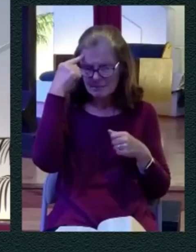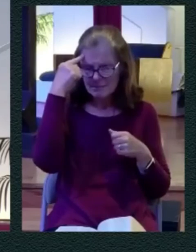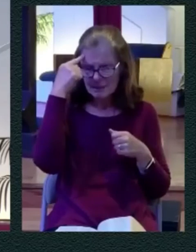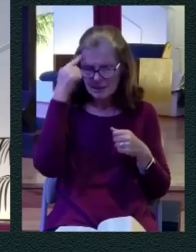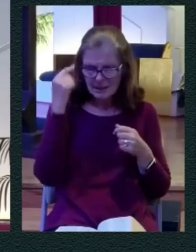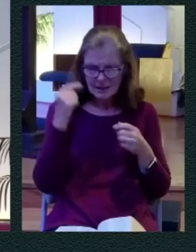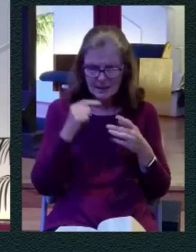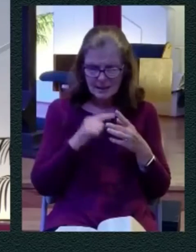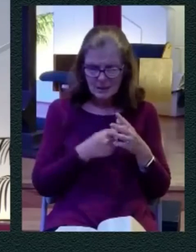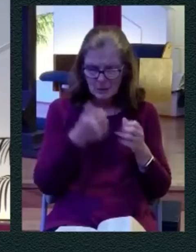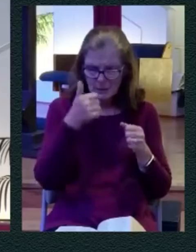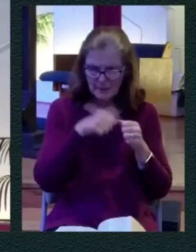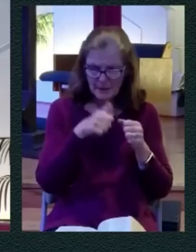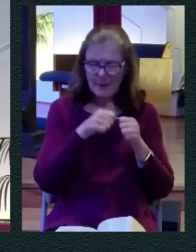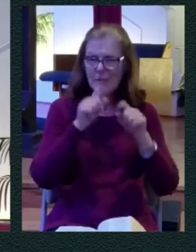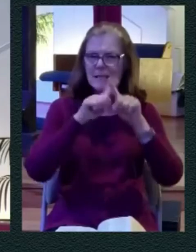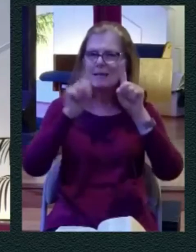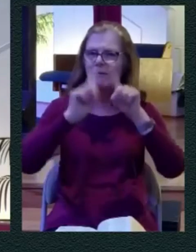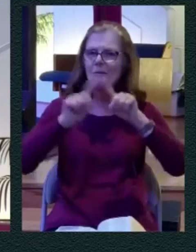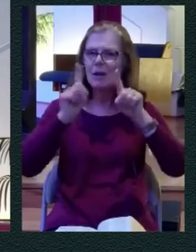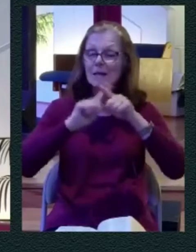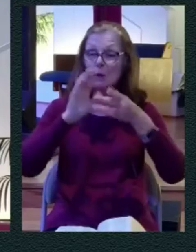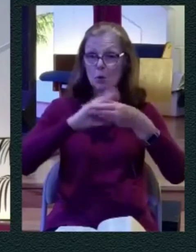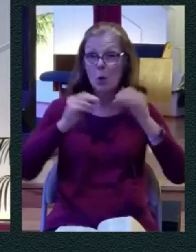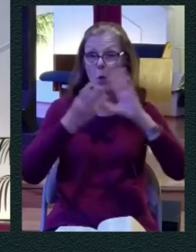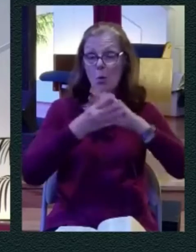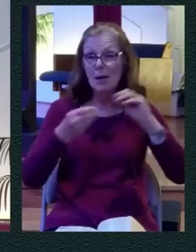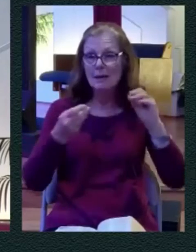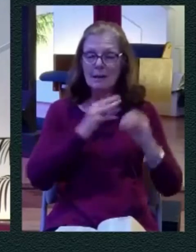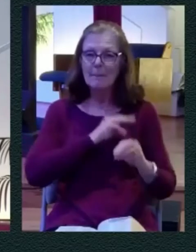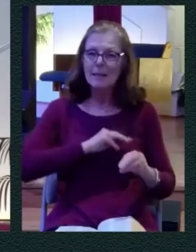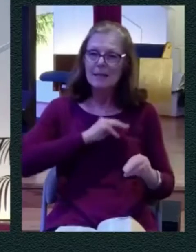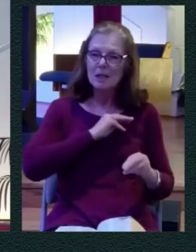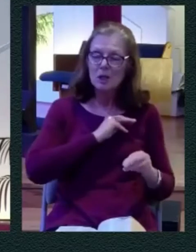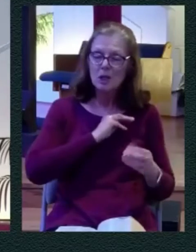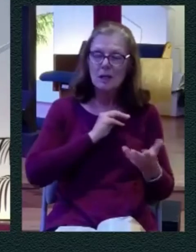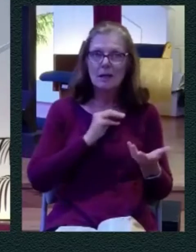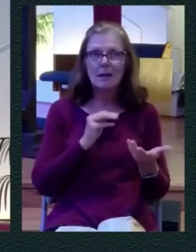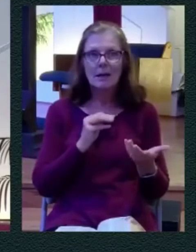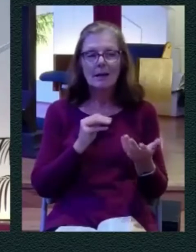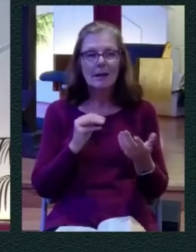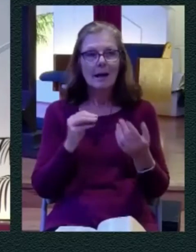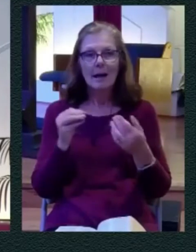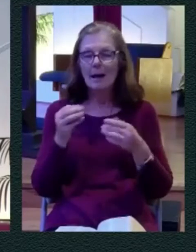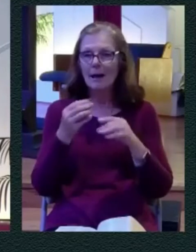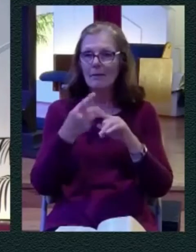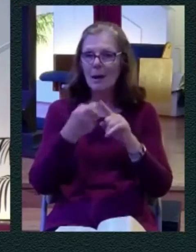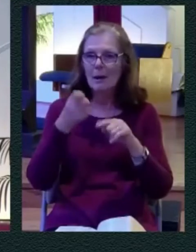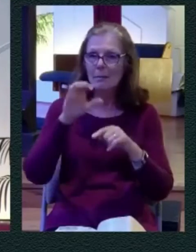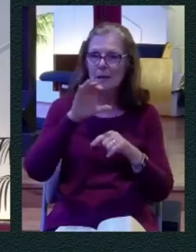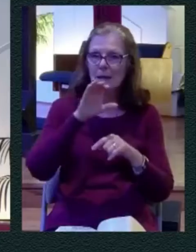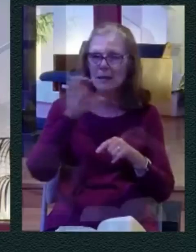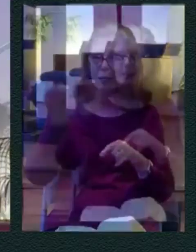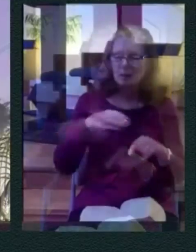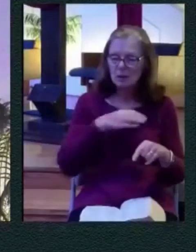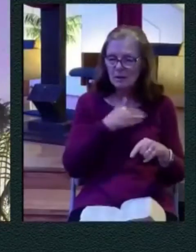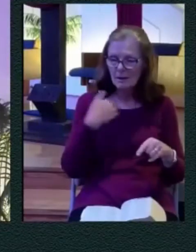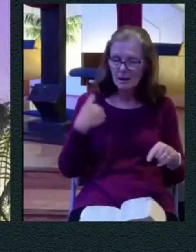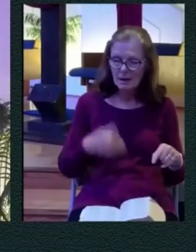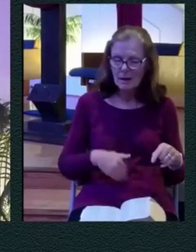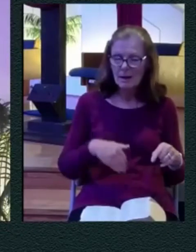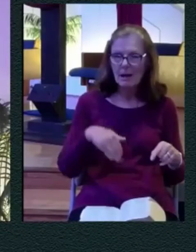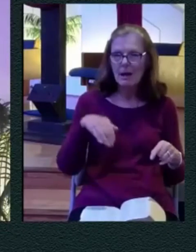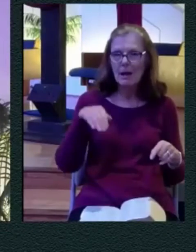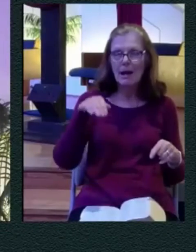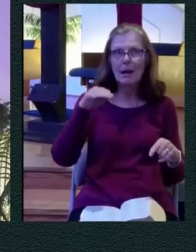of Christian mission that I had read. Hudson Taylor in China, Corrie Ten Boom and her sister